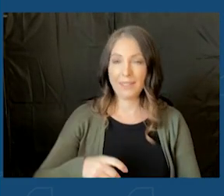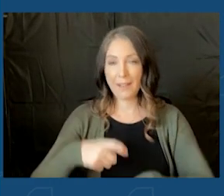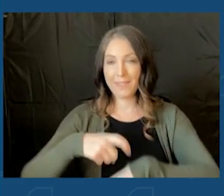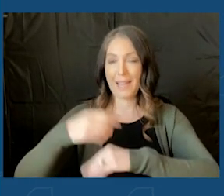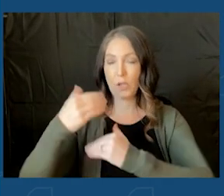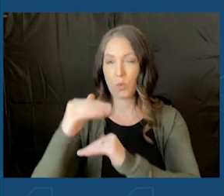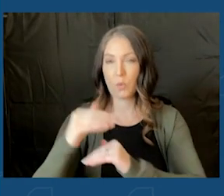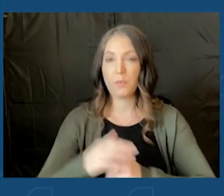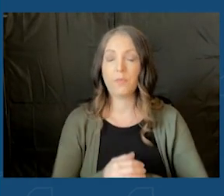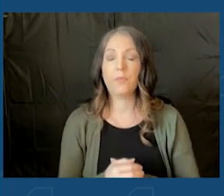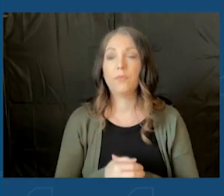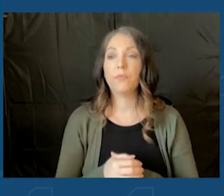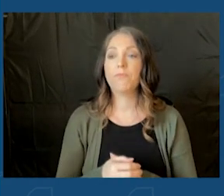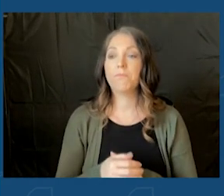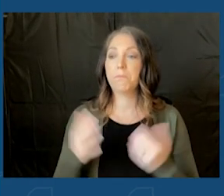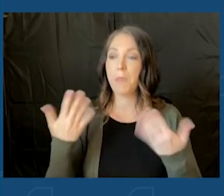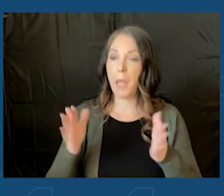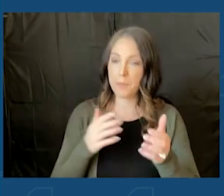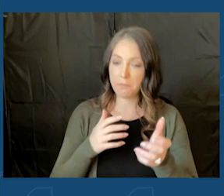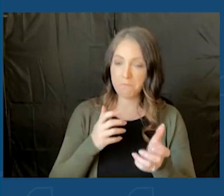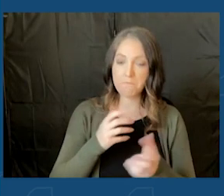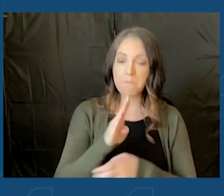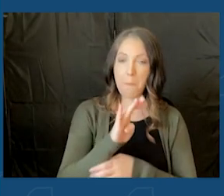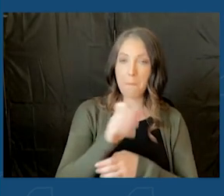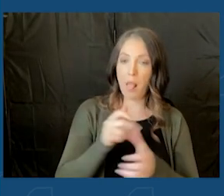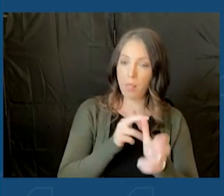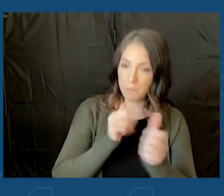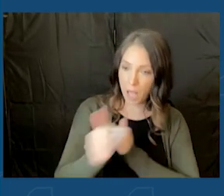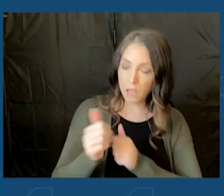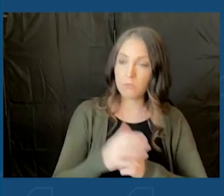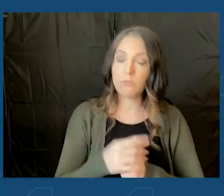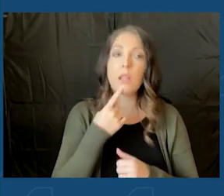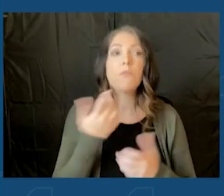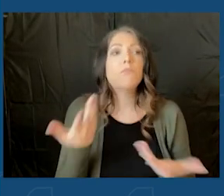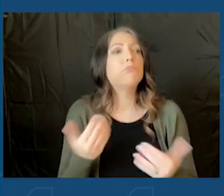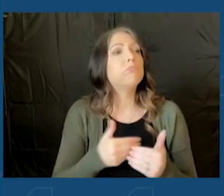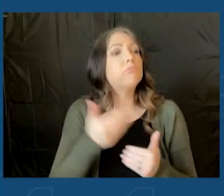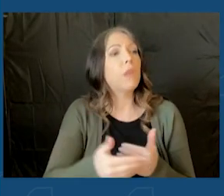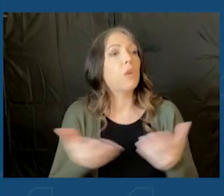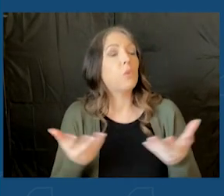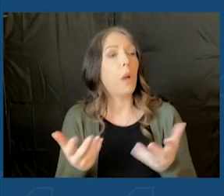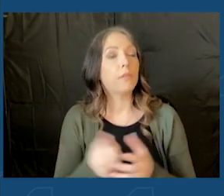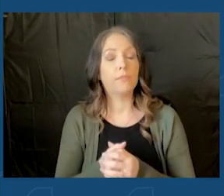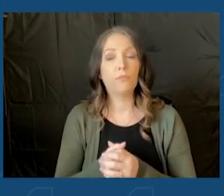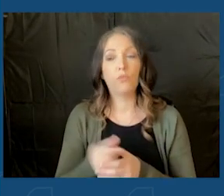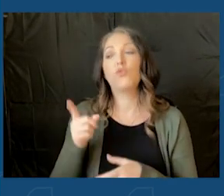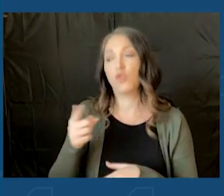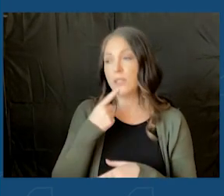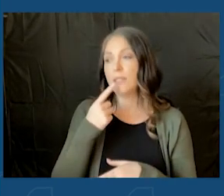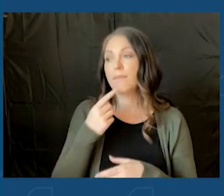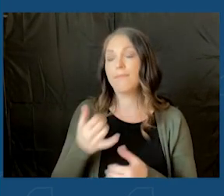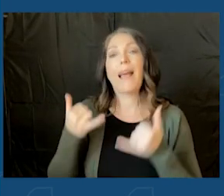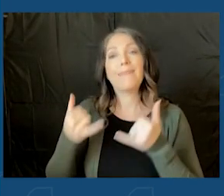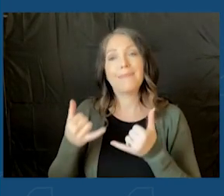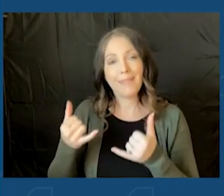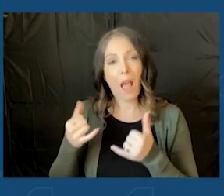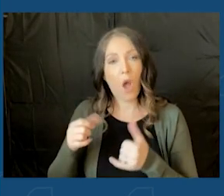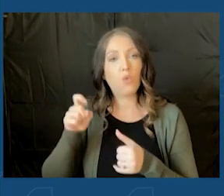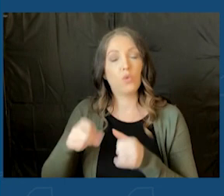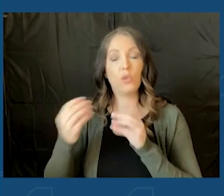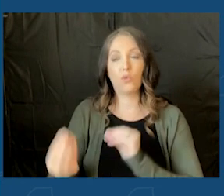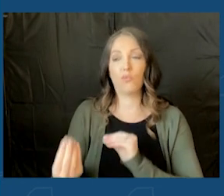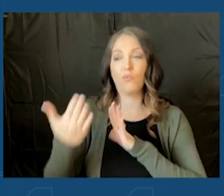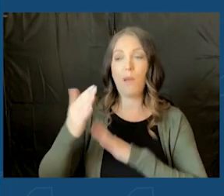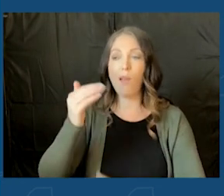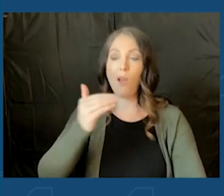what should we do next? And she said, well, you have to address this issue with adult survivors. She helped us write the